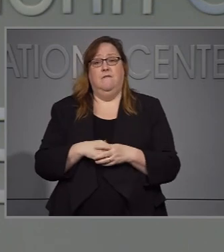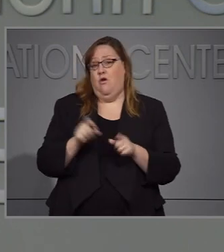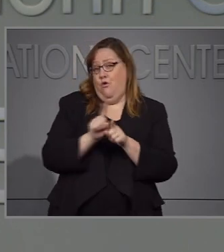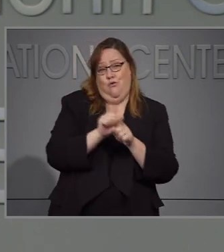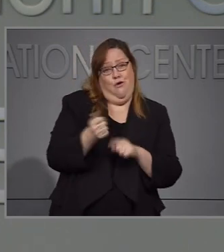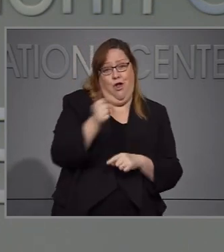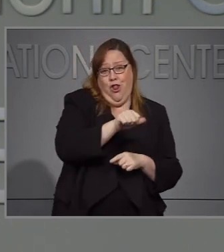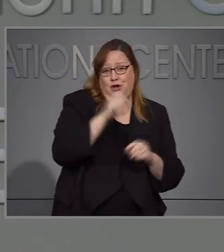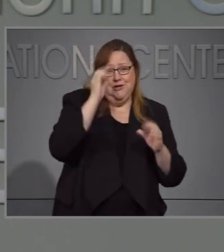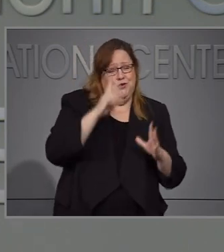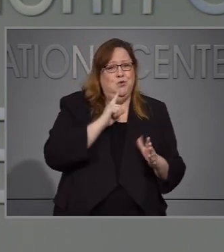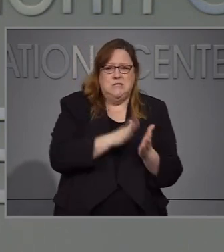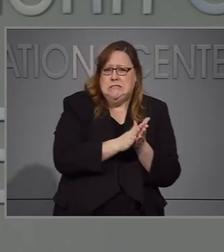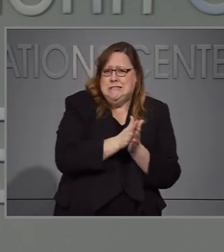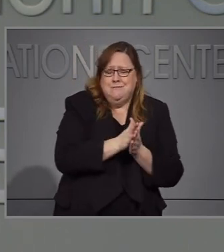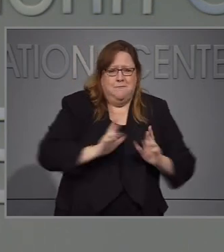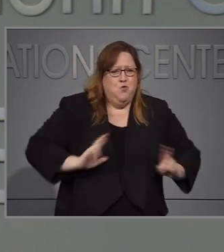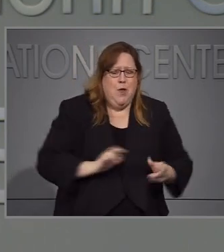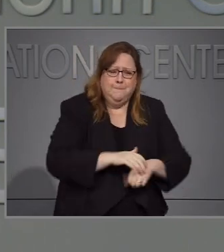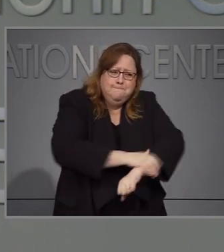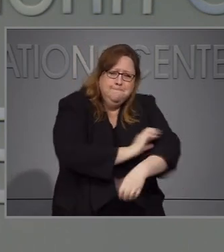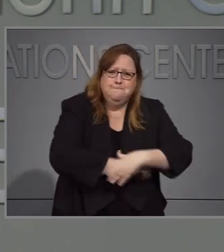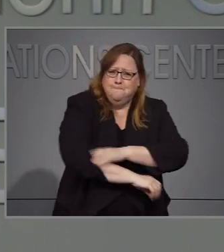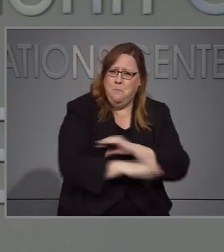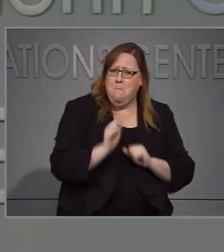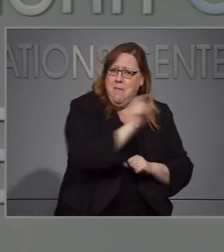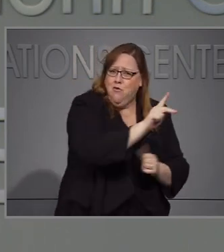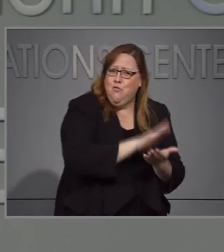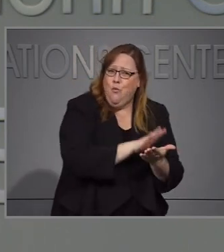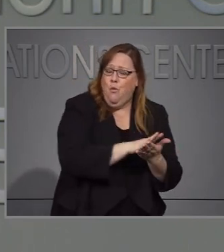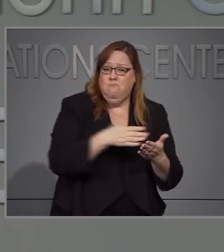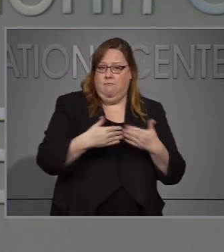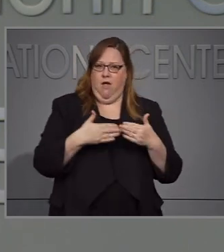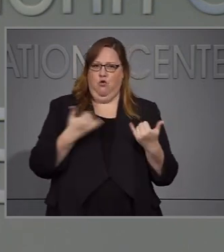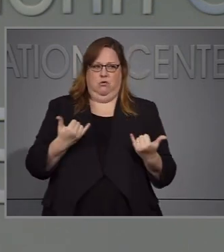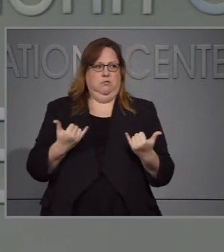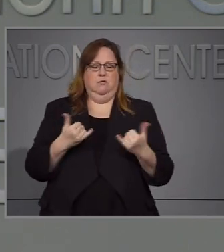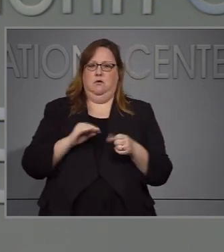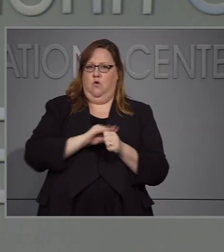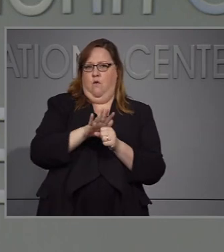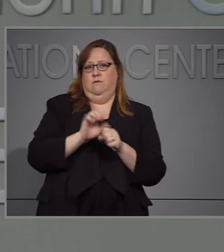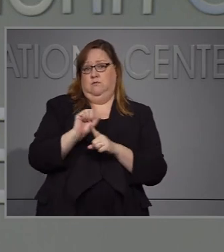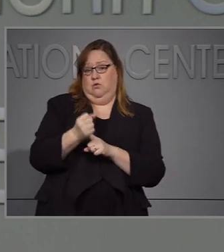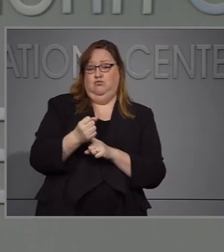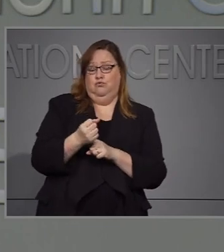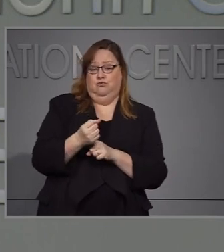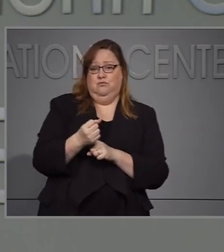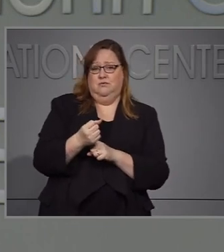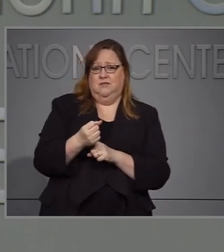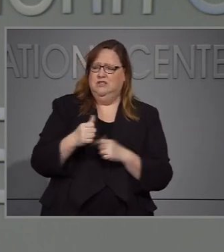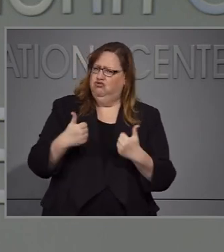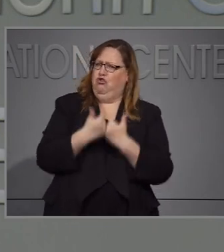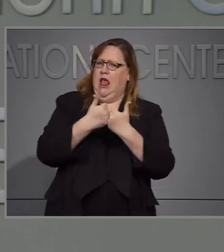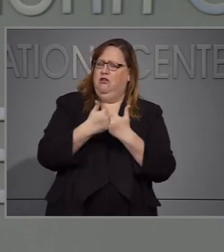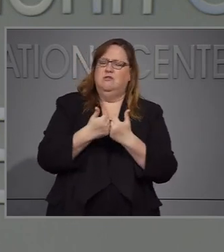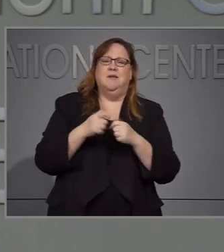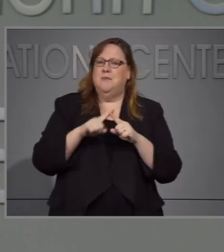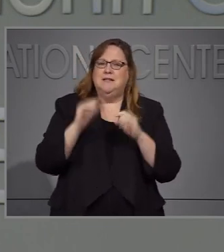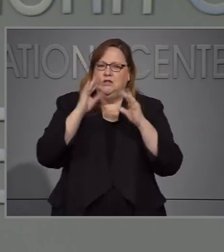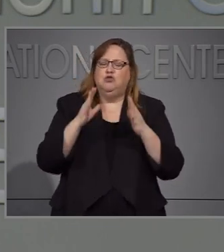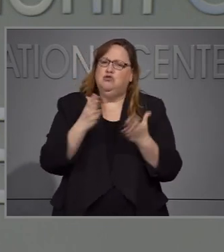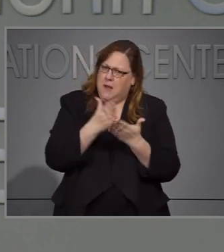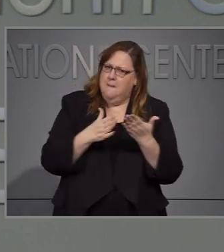go, even in these difficult circumstances, to get back into the classroom with their children and to educate